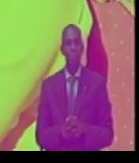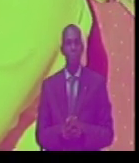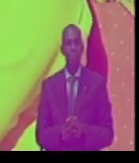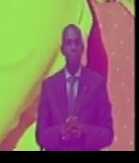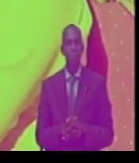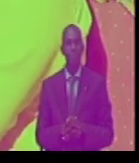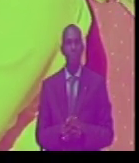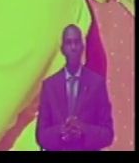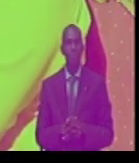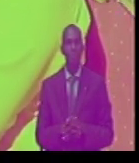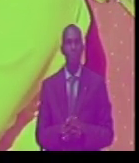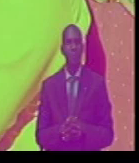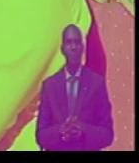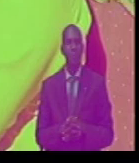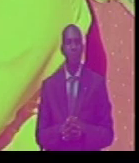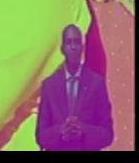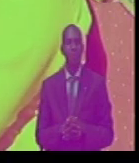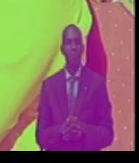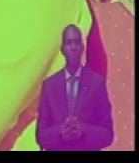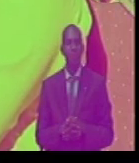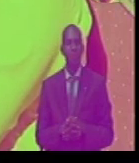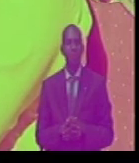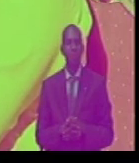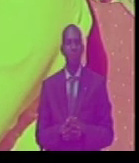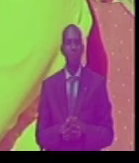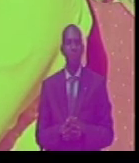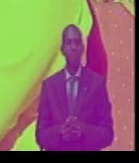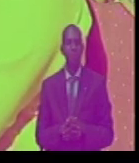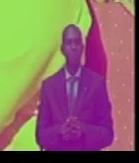It's a miracle working God.